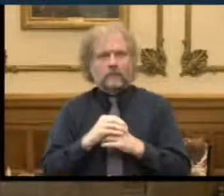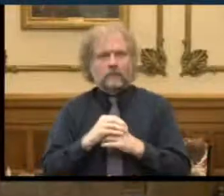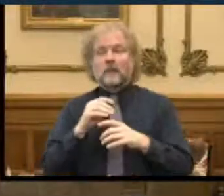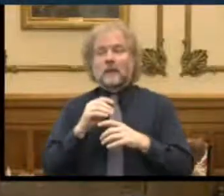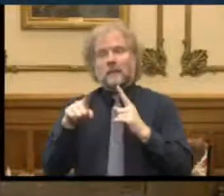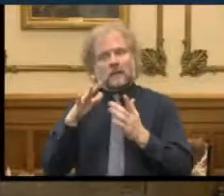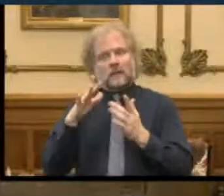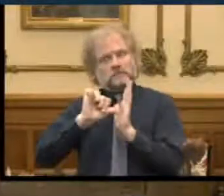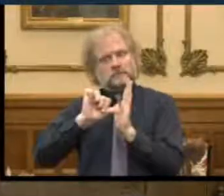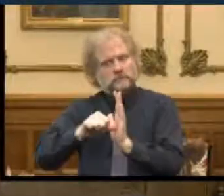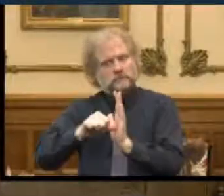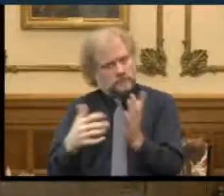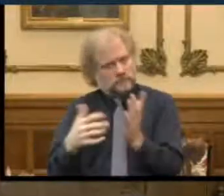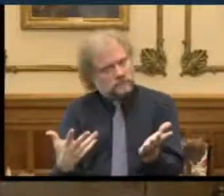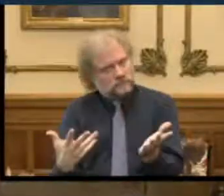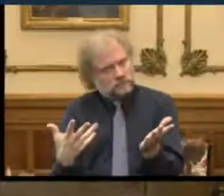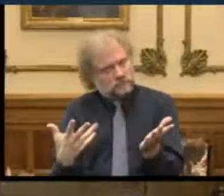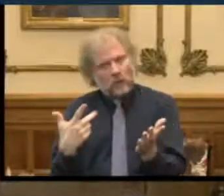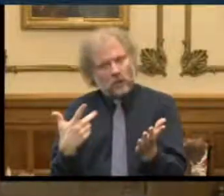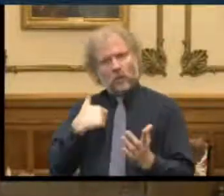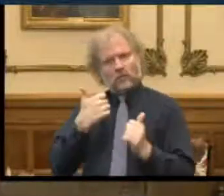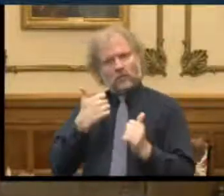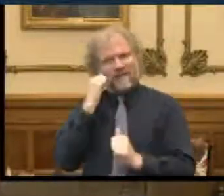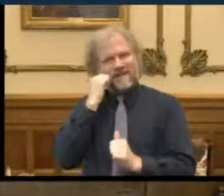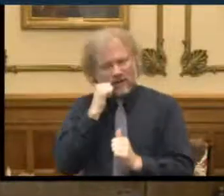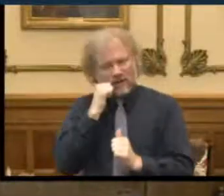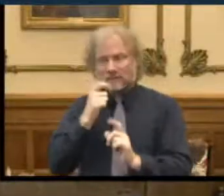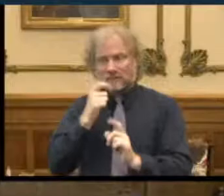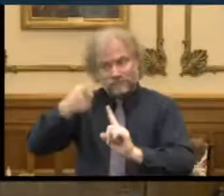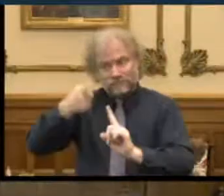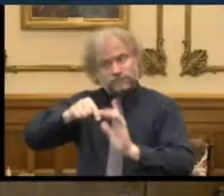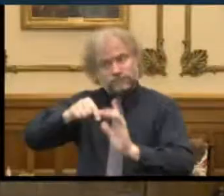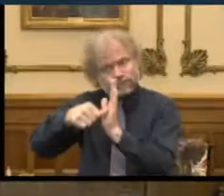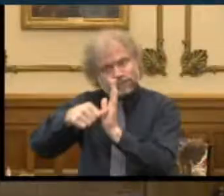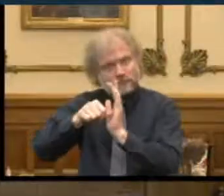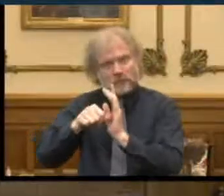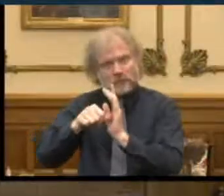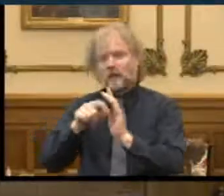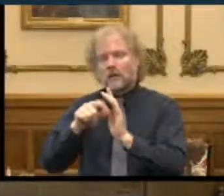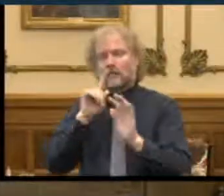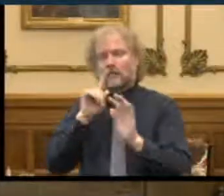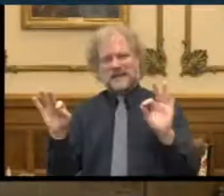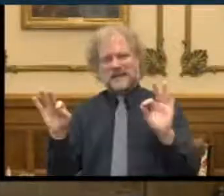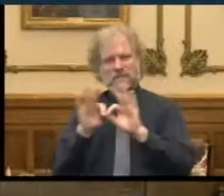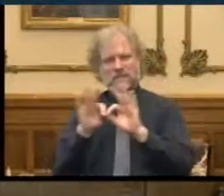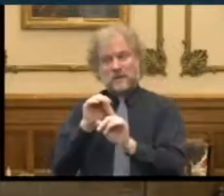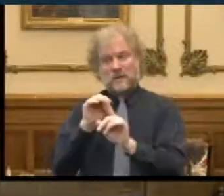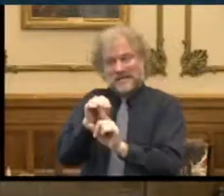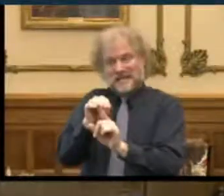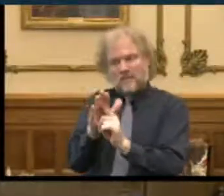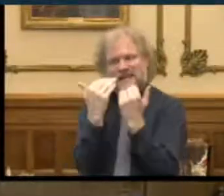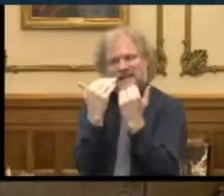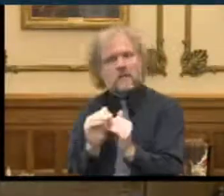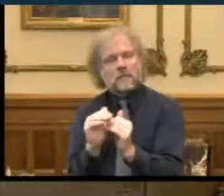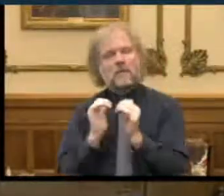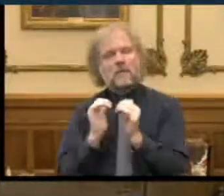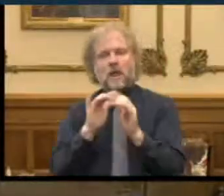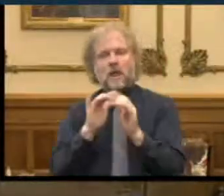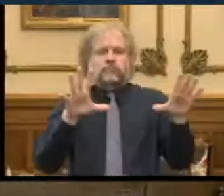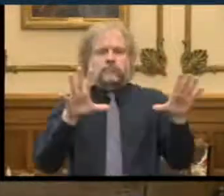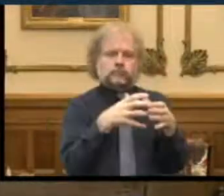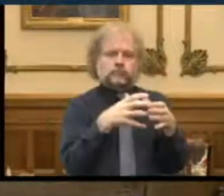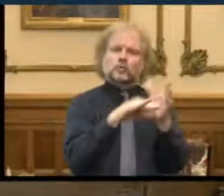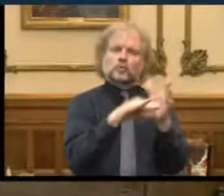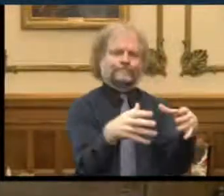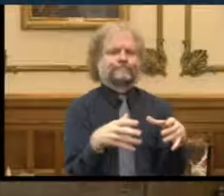the importance of what we try to say every day, and that is really limiting that exposure by cohorting students,